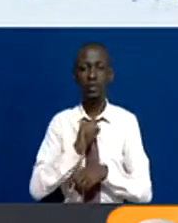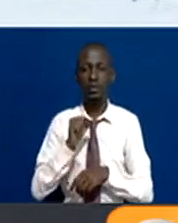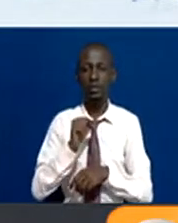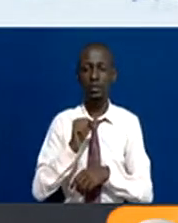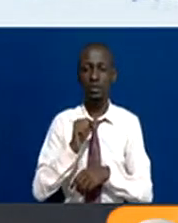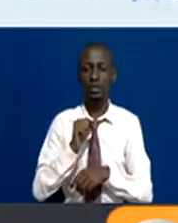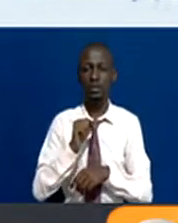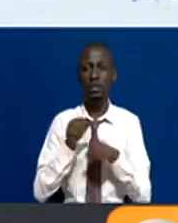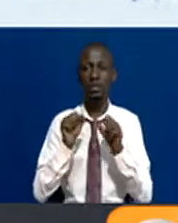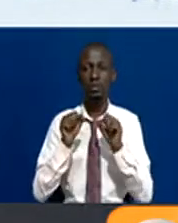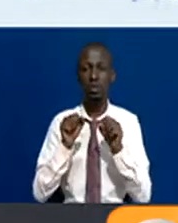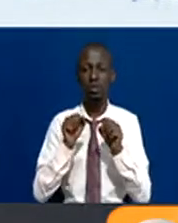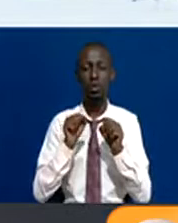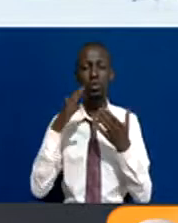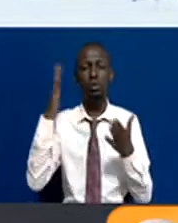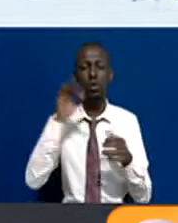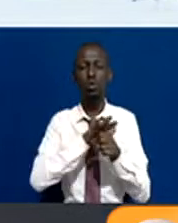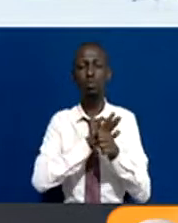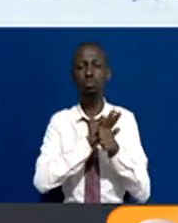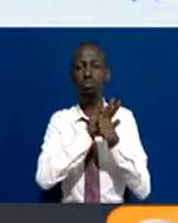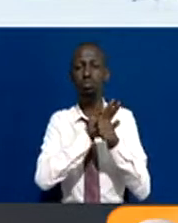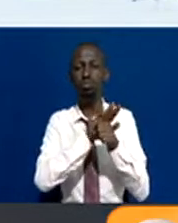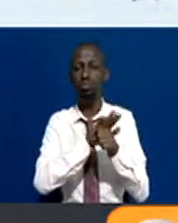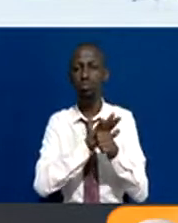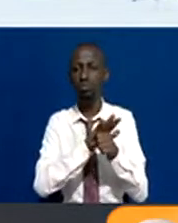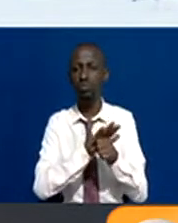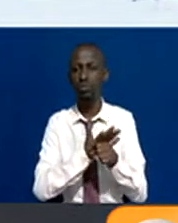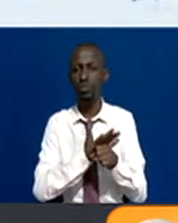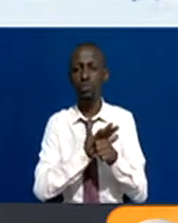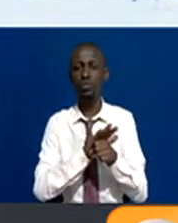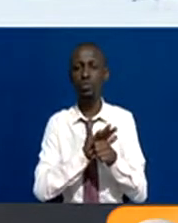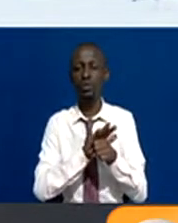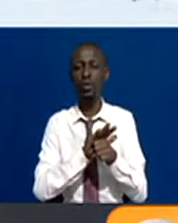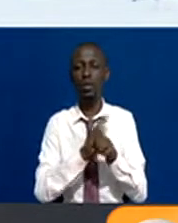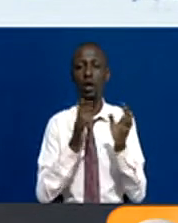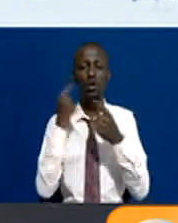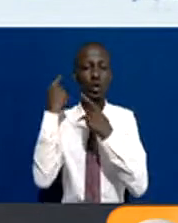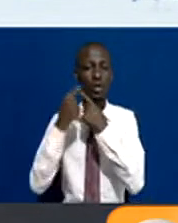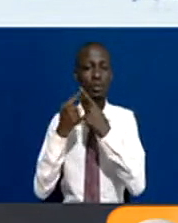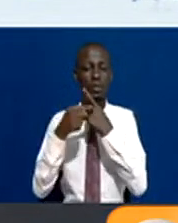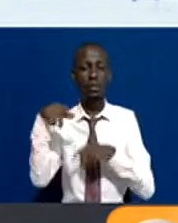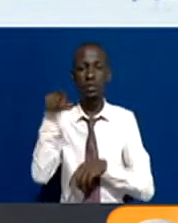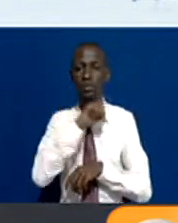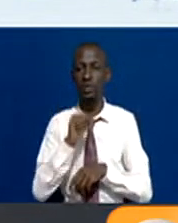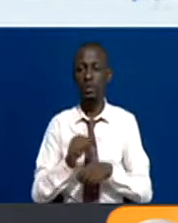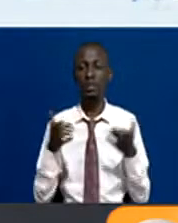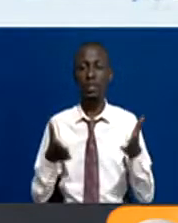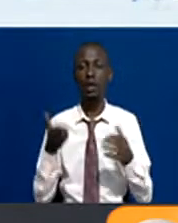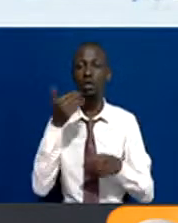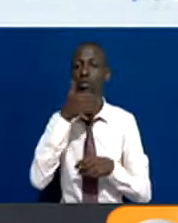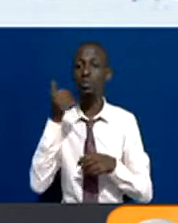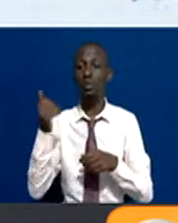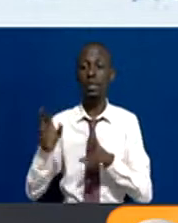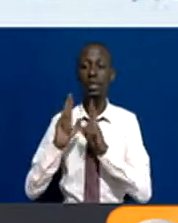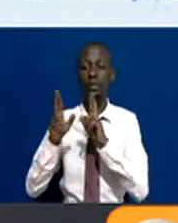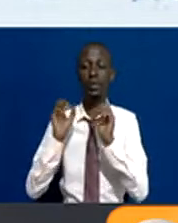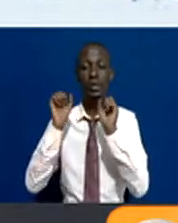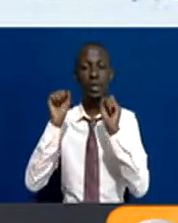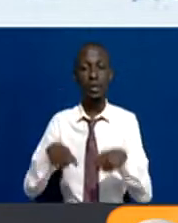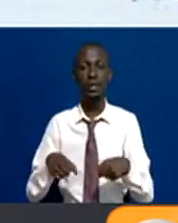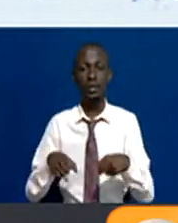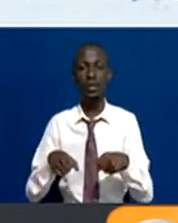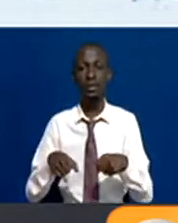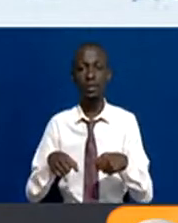further victimized, yes. or ostracized because of what I went through. So has it gotten better in terms of reporting? Have we had